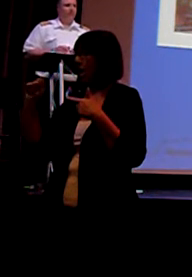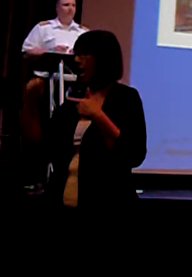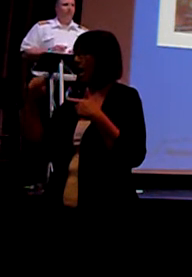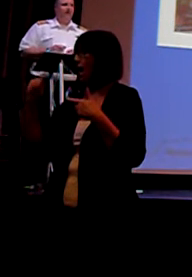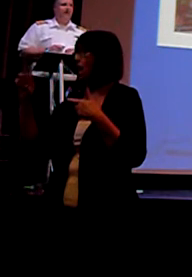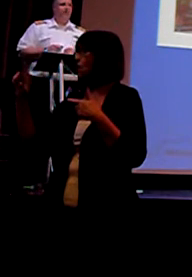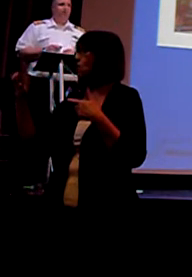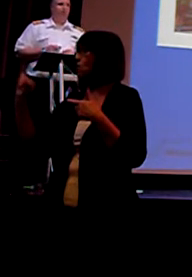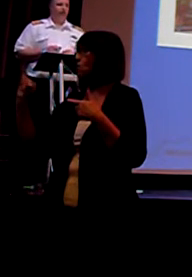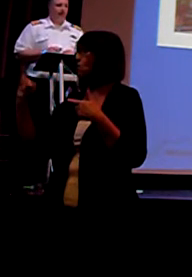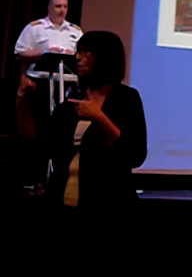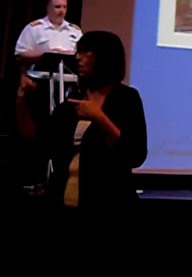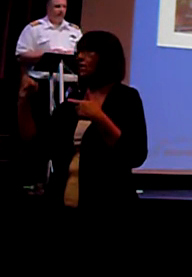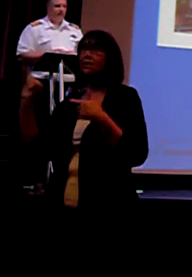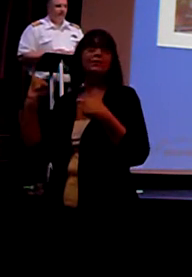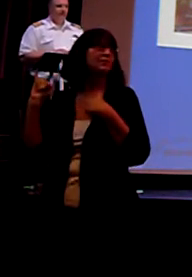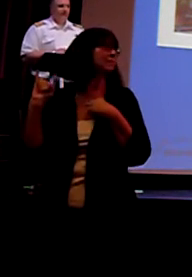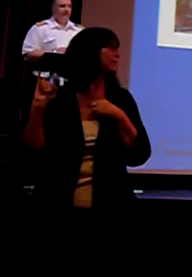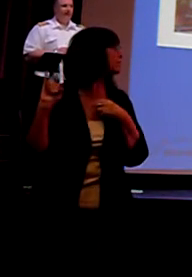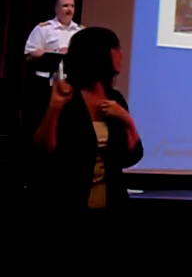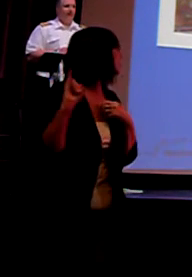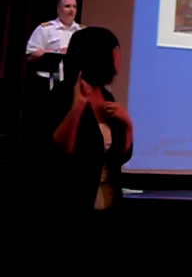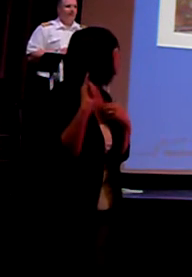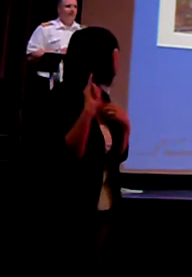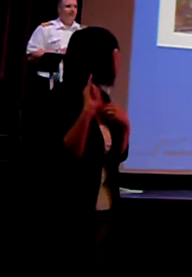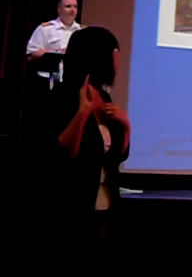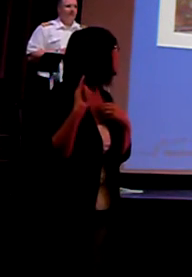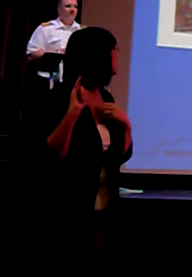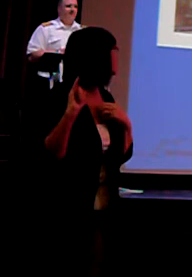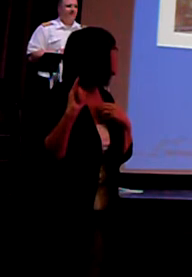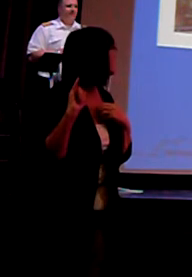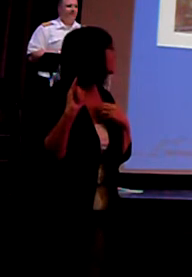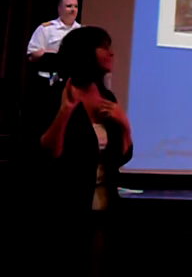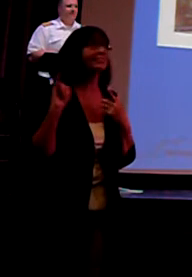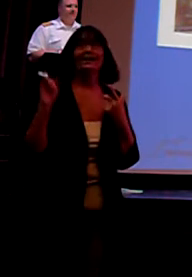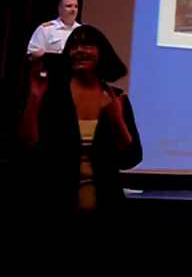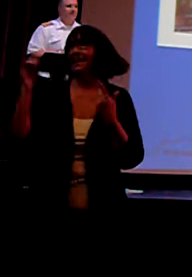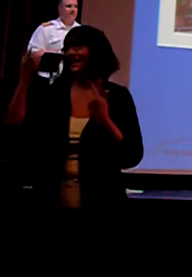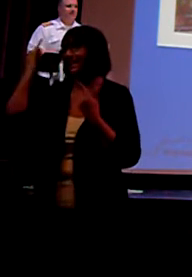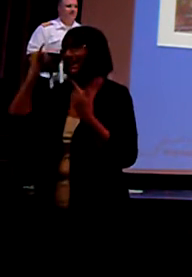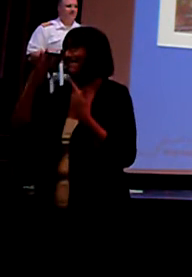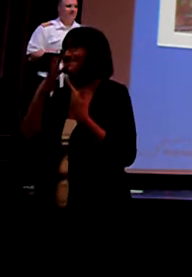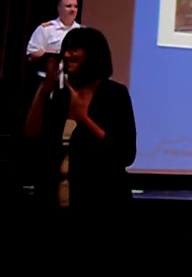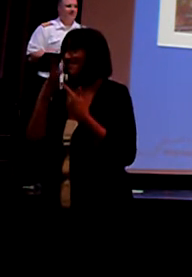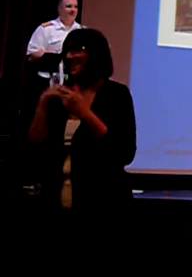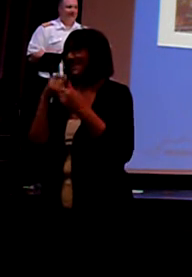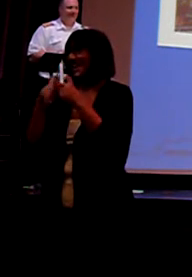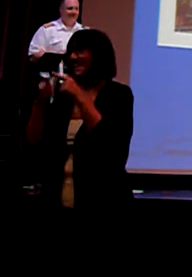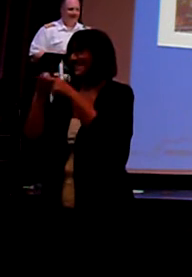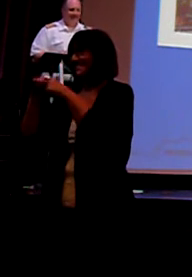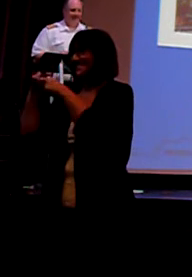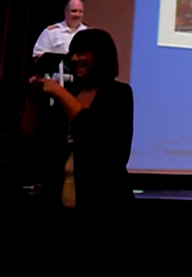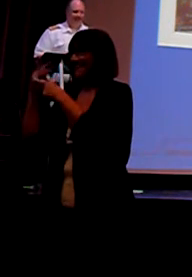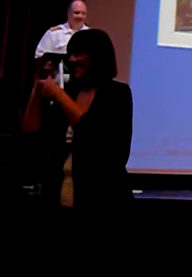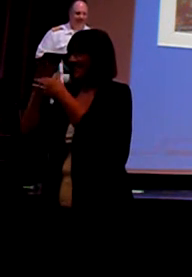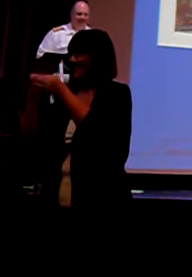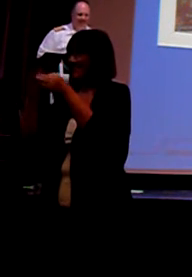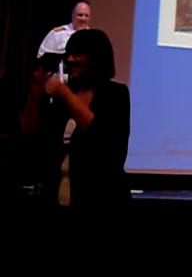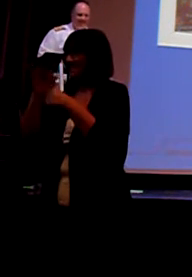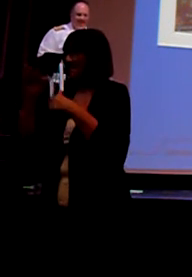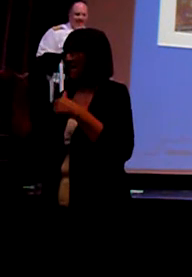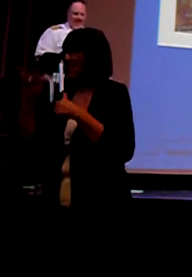Riaggio Maggiore. Now, how is that for Italian pronunciation?